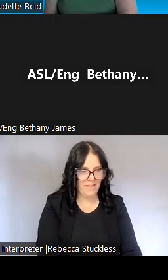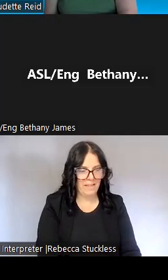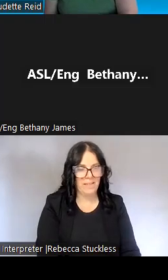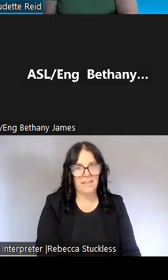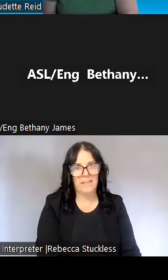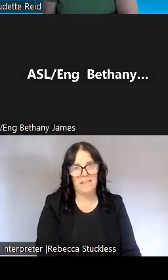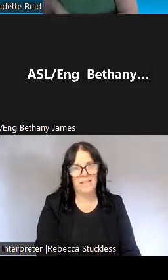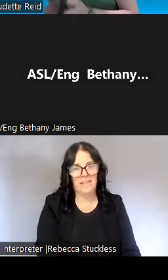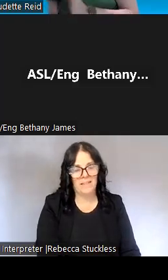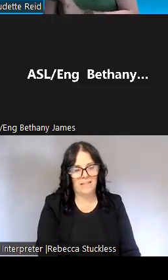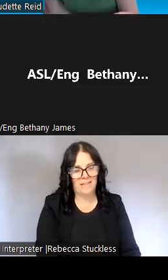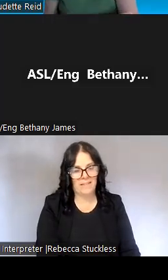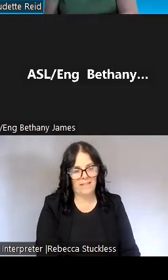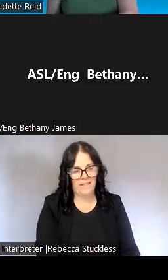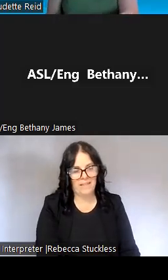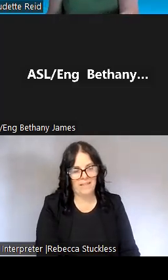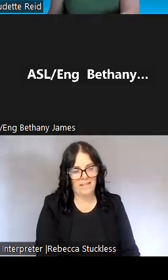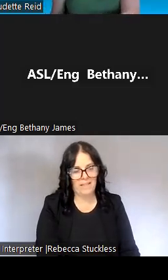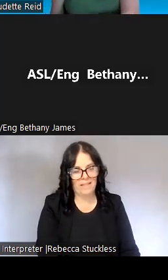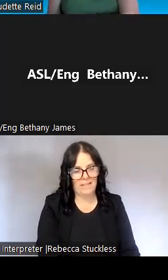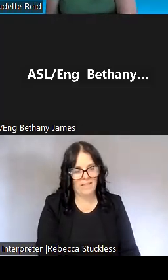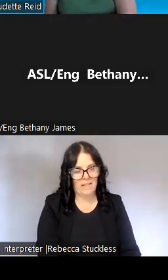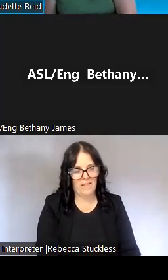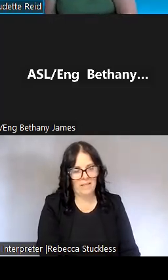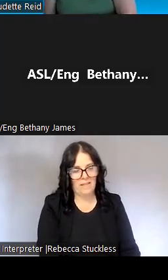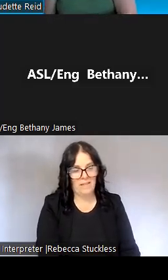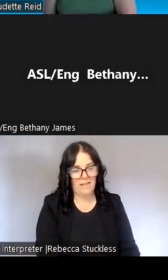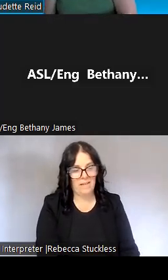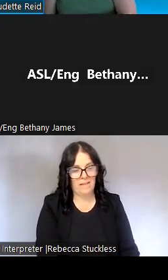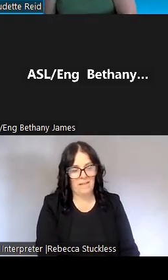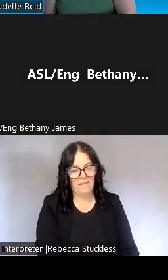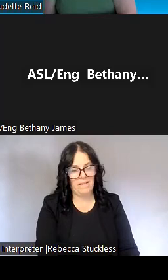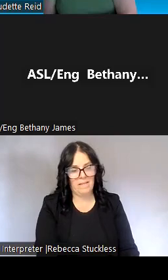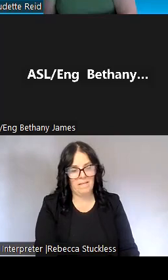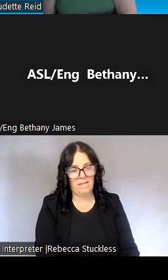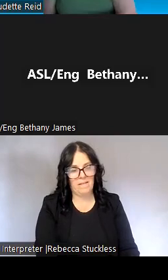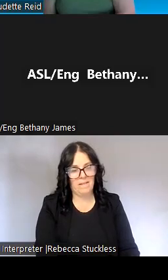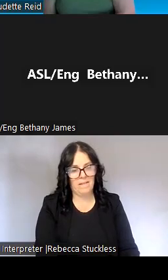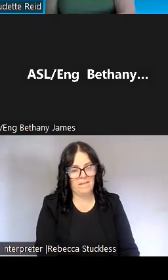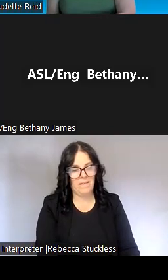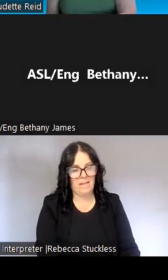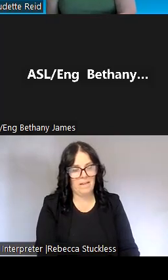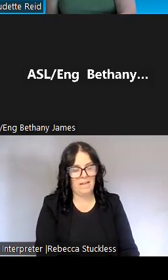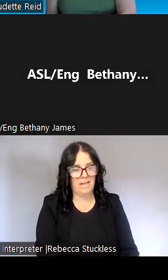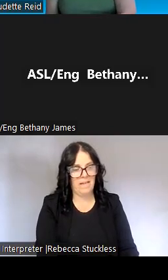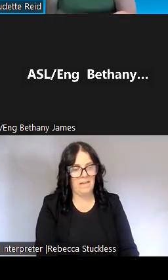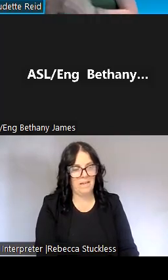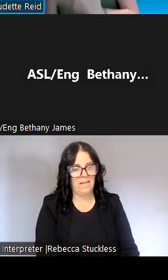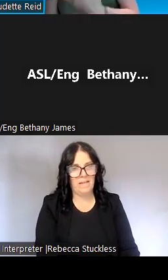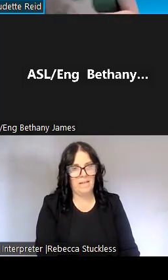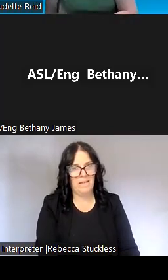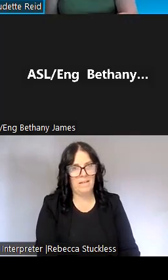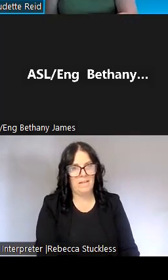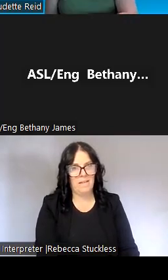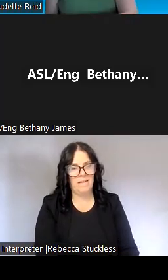Next, talking about accommodations that are available for people with hearing issues. Exploring these tools are designed to